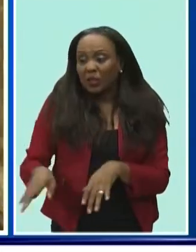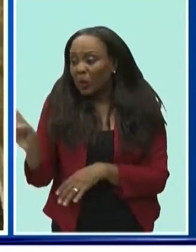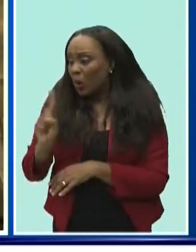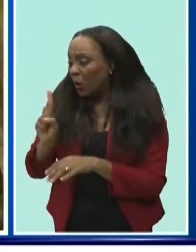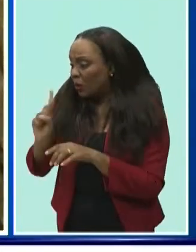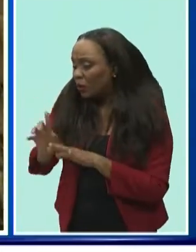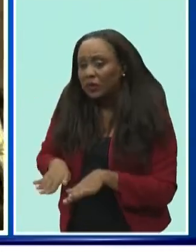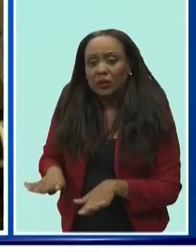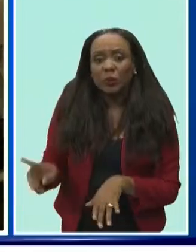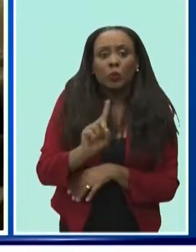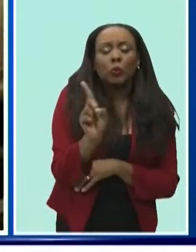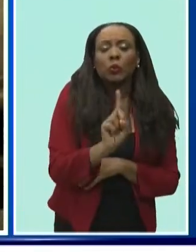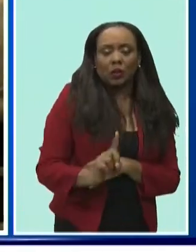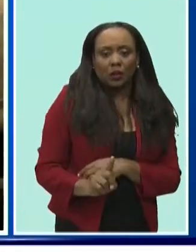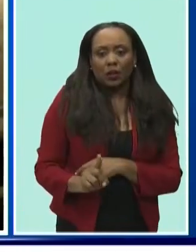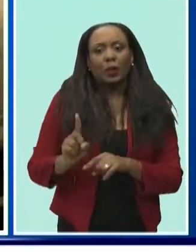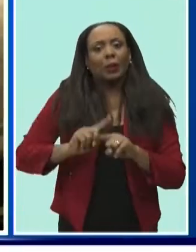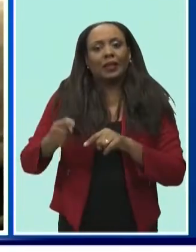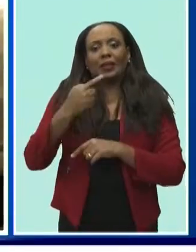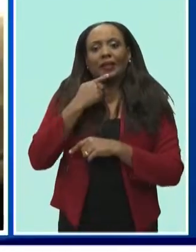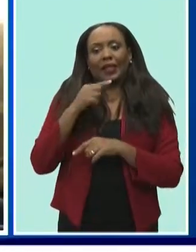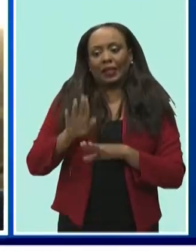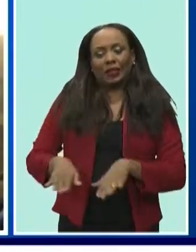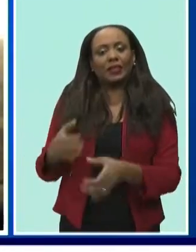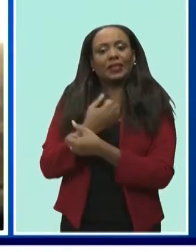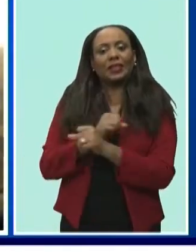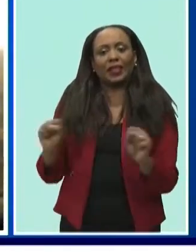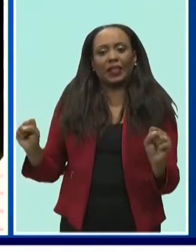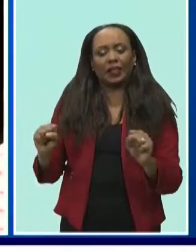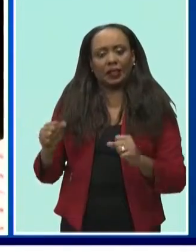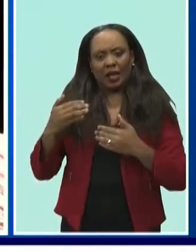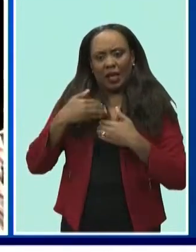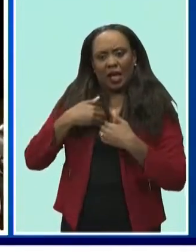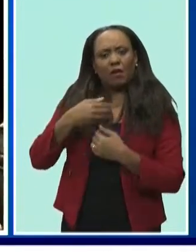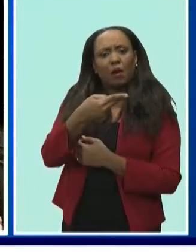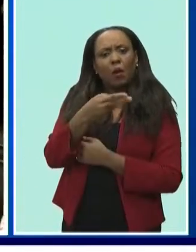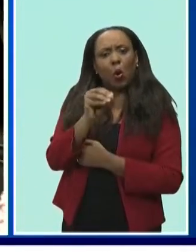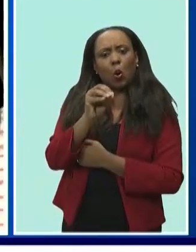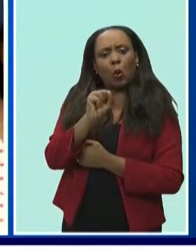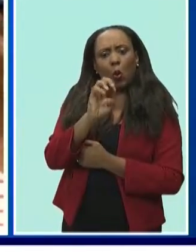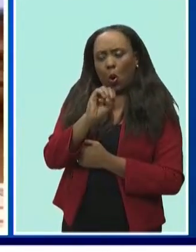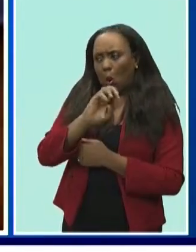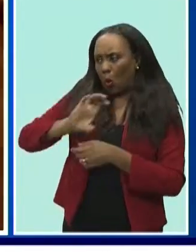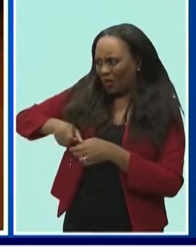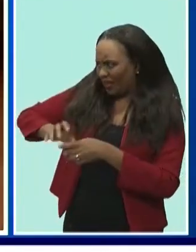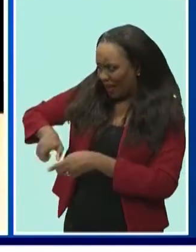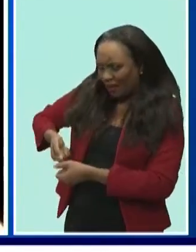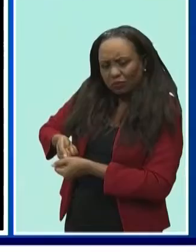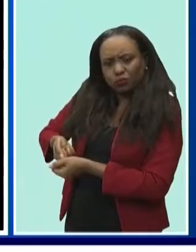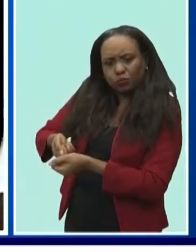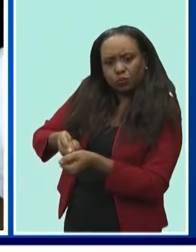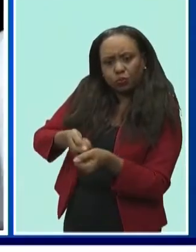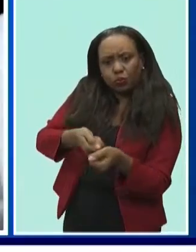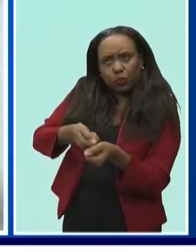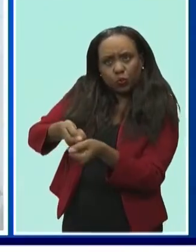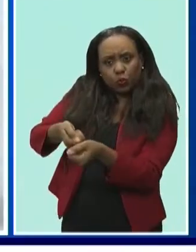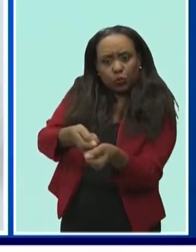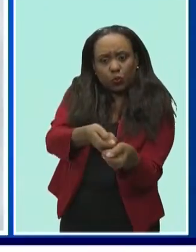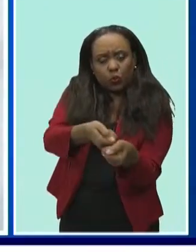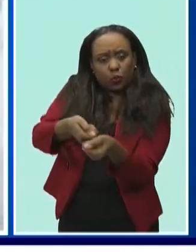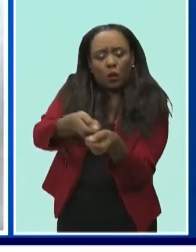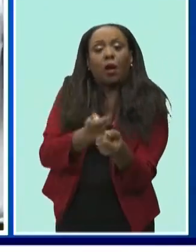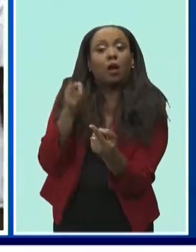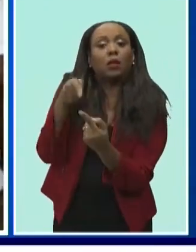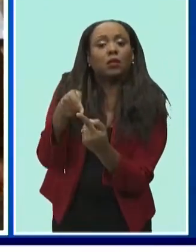out safe. So I tried my best, get hose, join onto my pipe and try to wet down the house and everything onto the fire